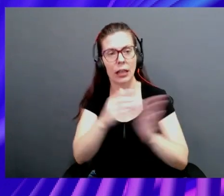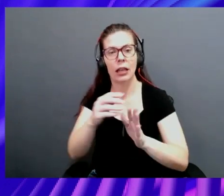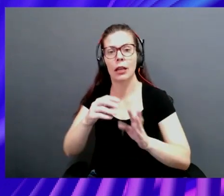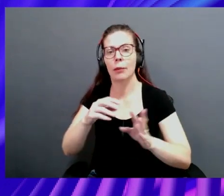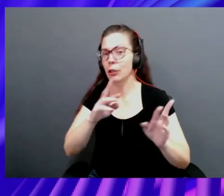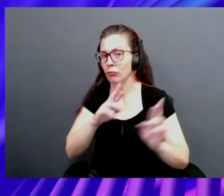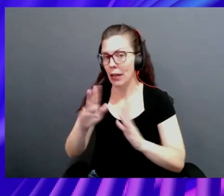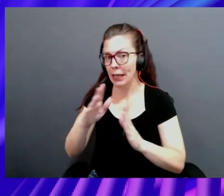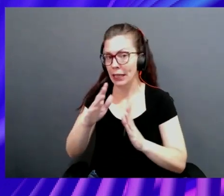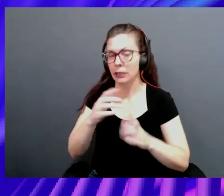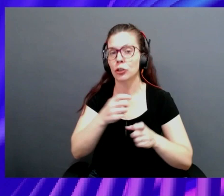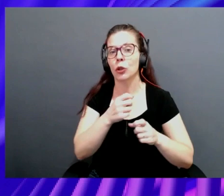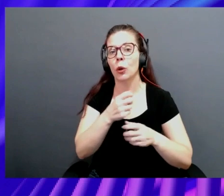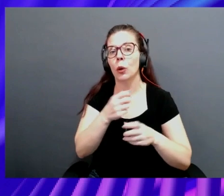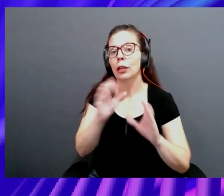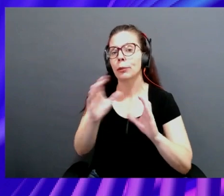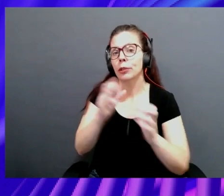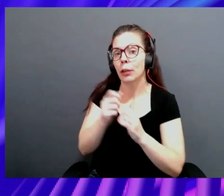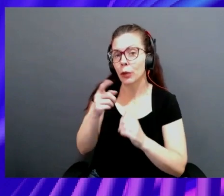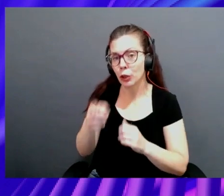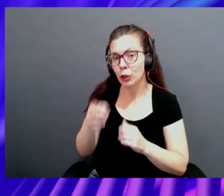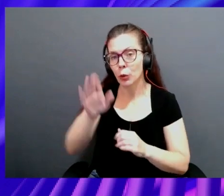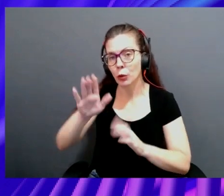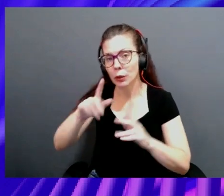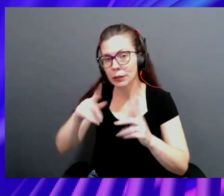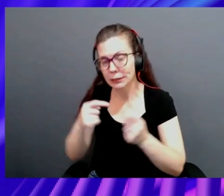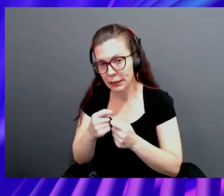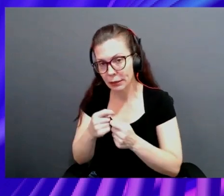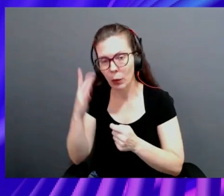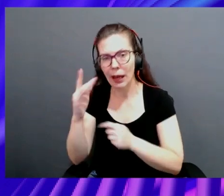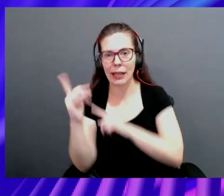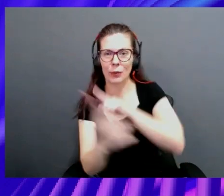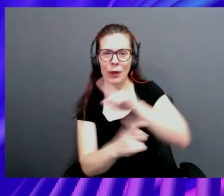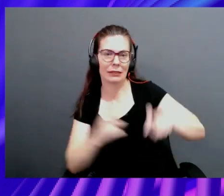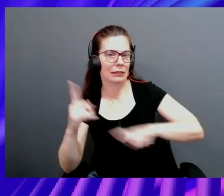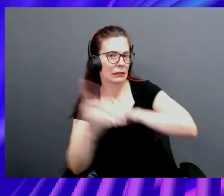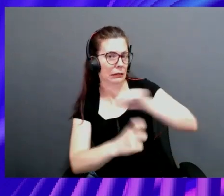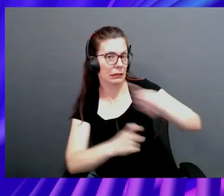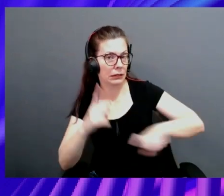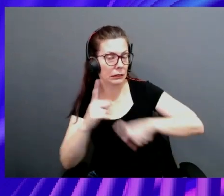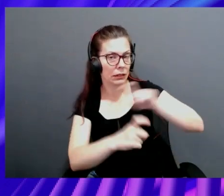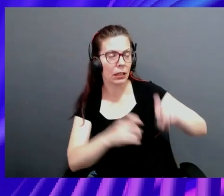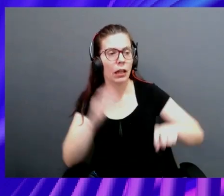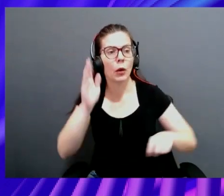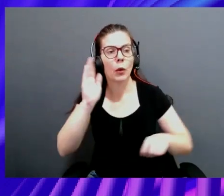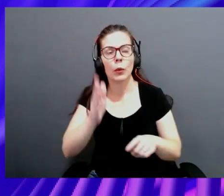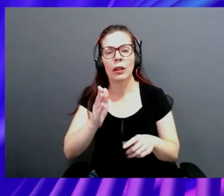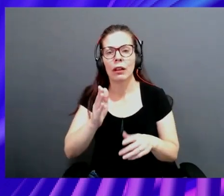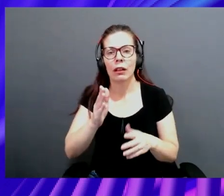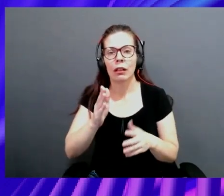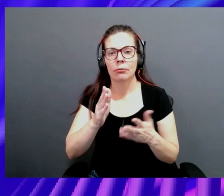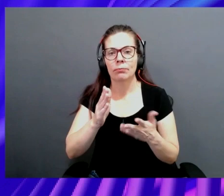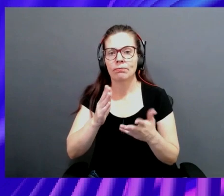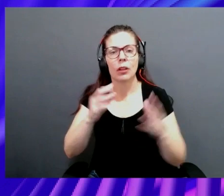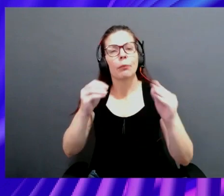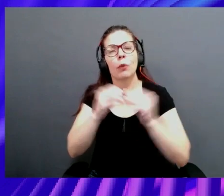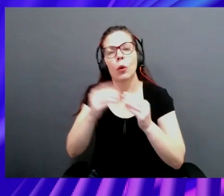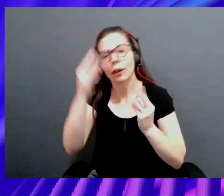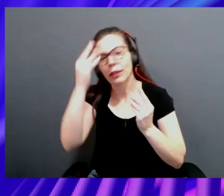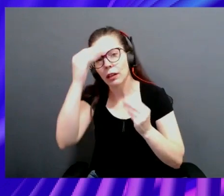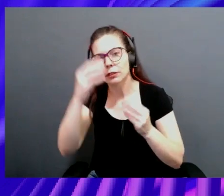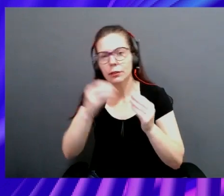you and your team. Because you're going to go back with questions, you're going to go back with some further thoughts or what have